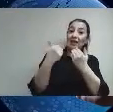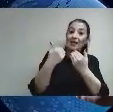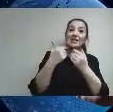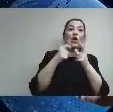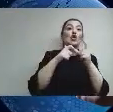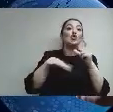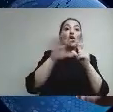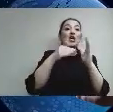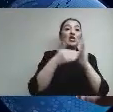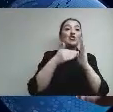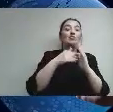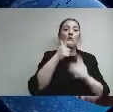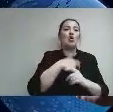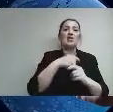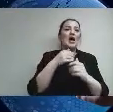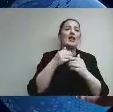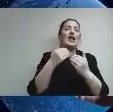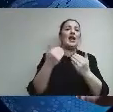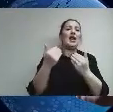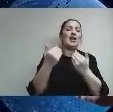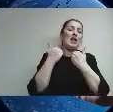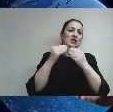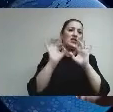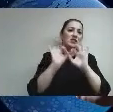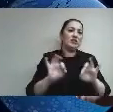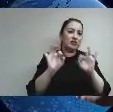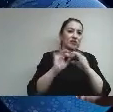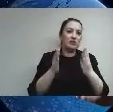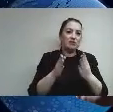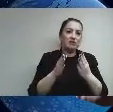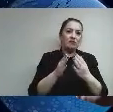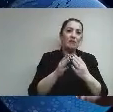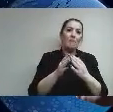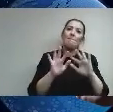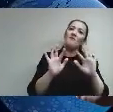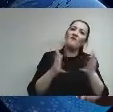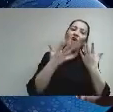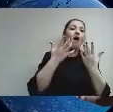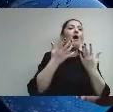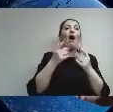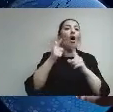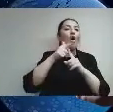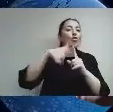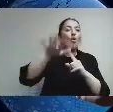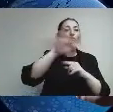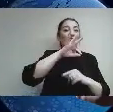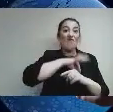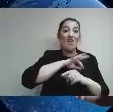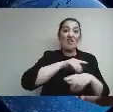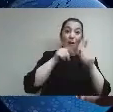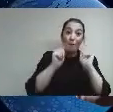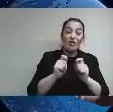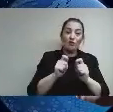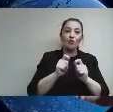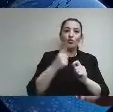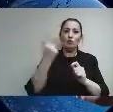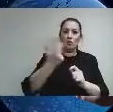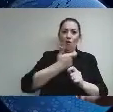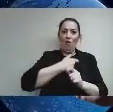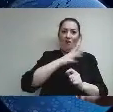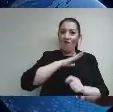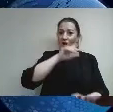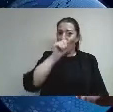does the state have a rule that a certain percentage of the profit has to go